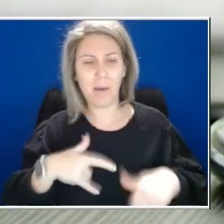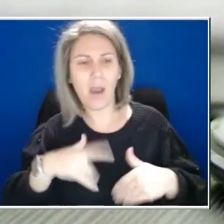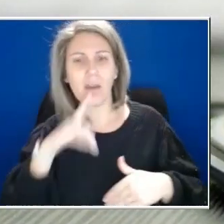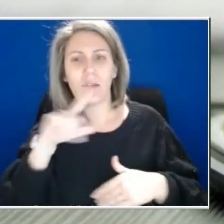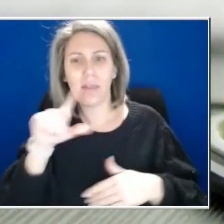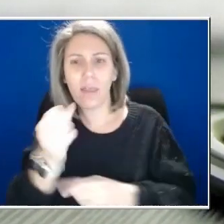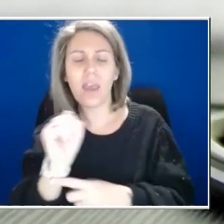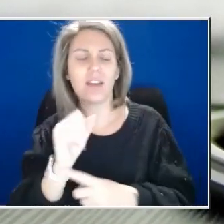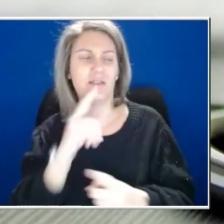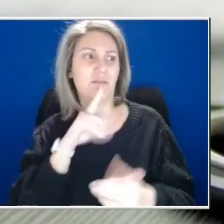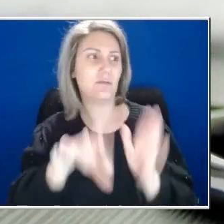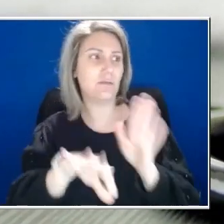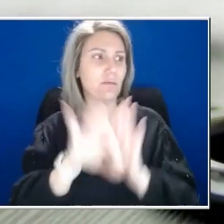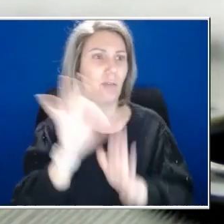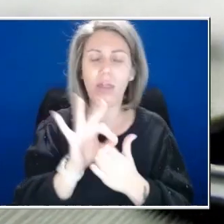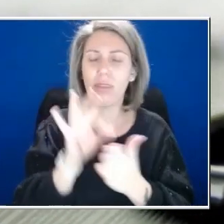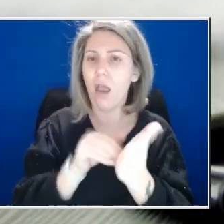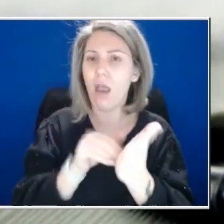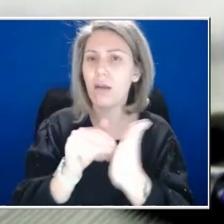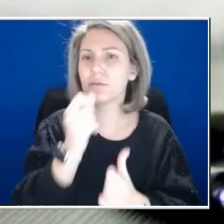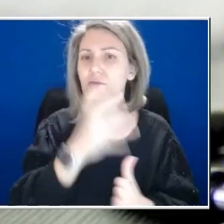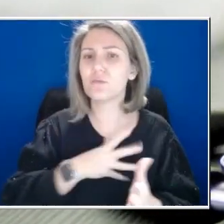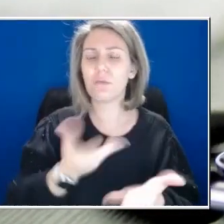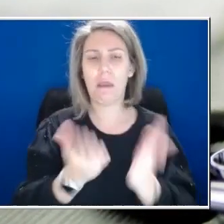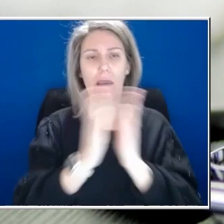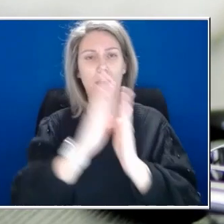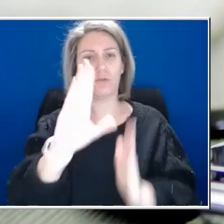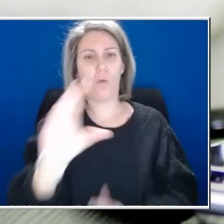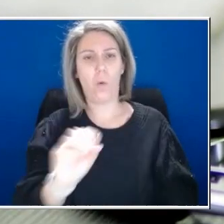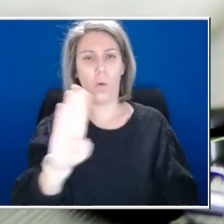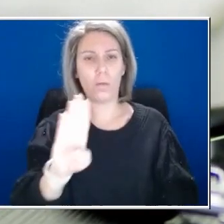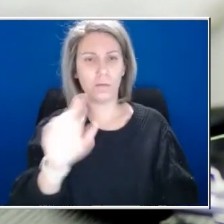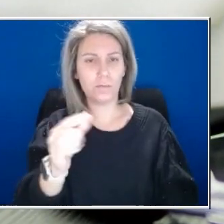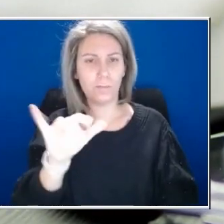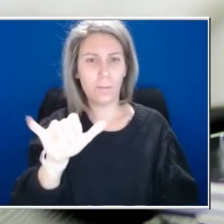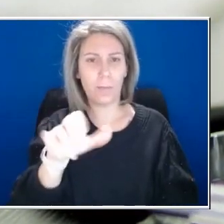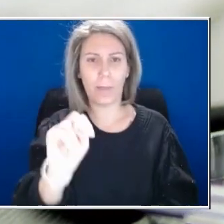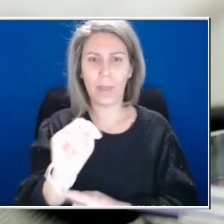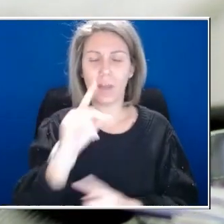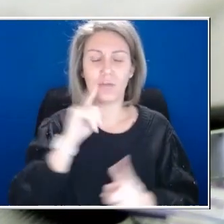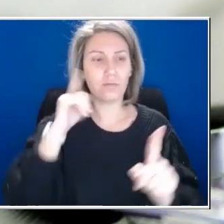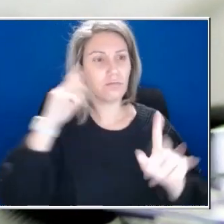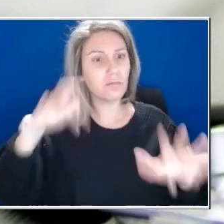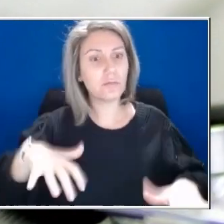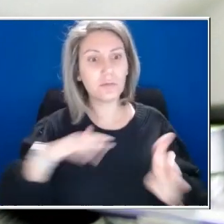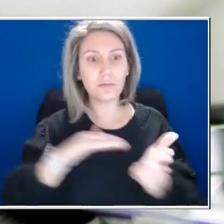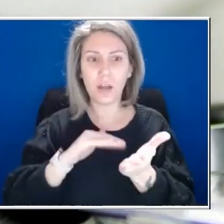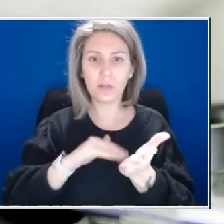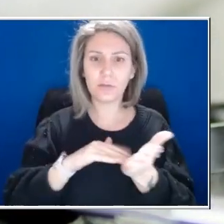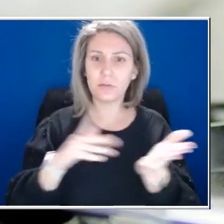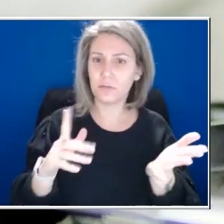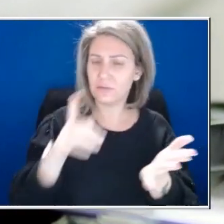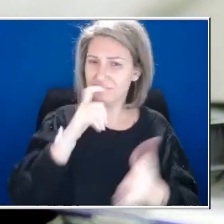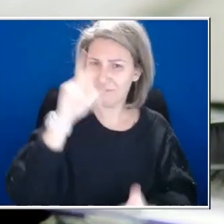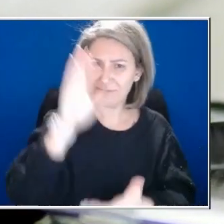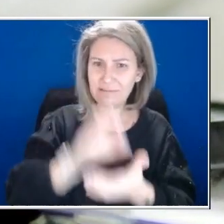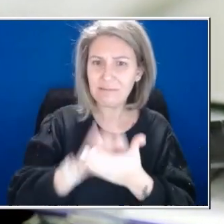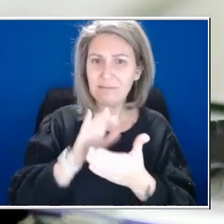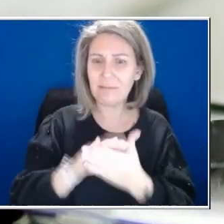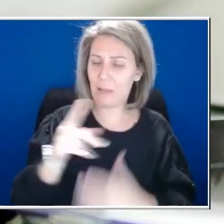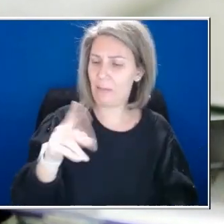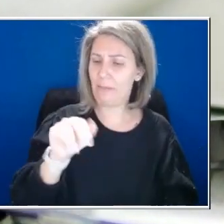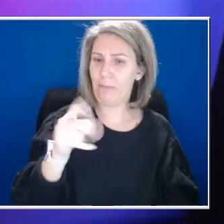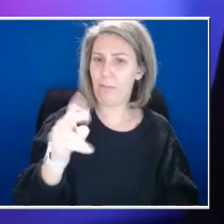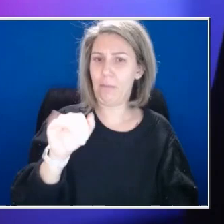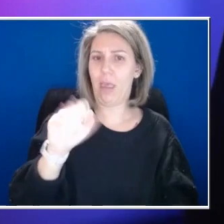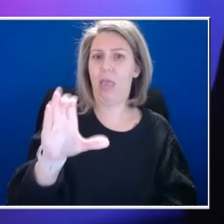asked her gynecologist in Joplin about it and says she was stunned when the doctor told Sherry that she didn't believe in pelvic congestion syndrome.